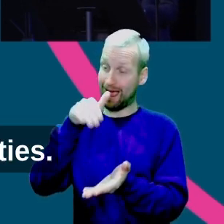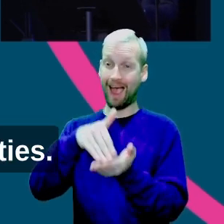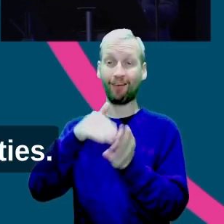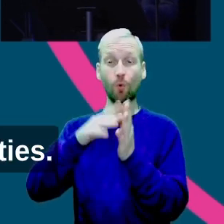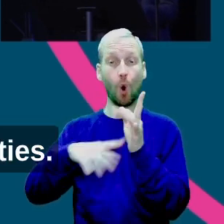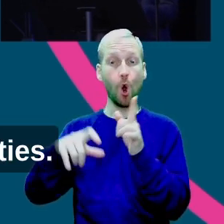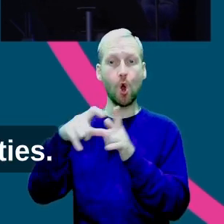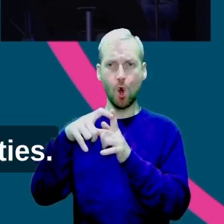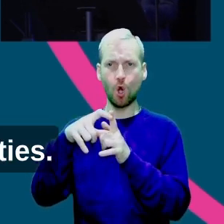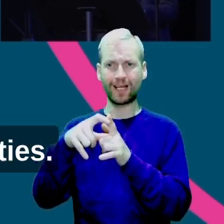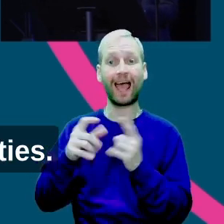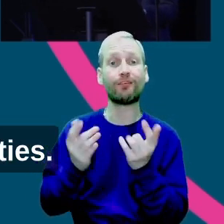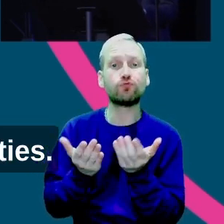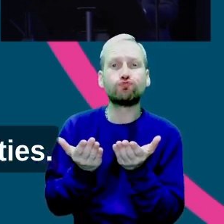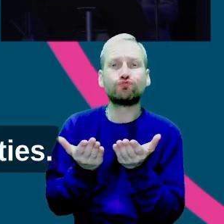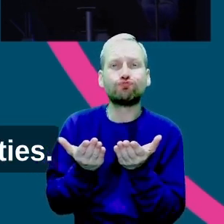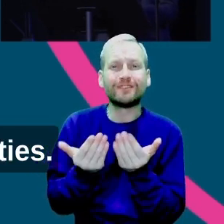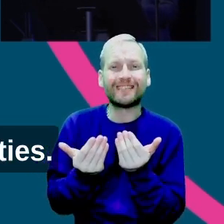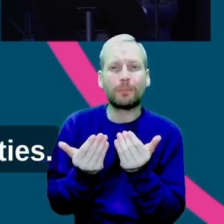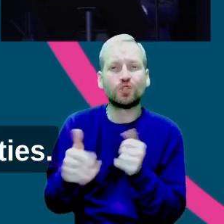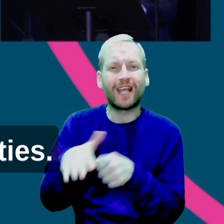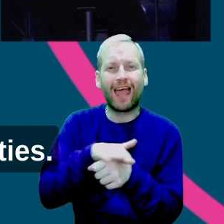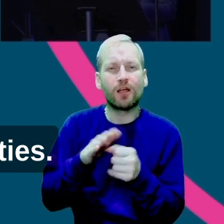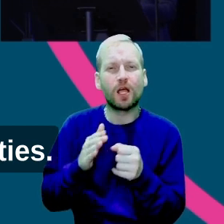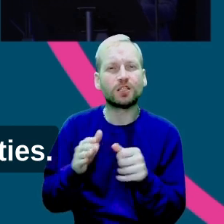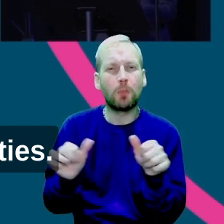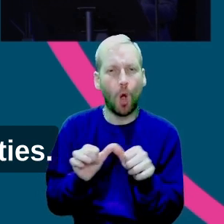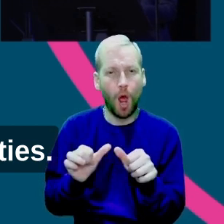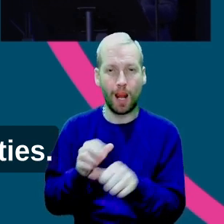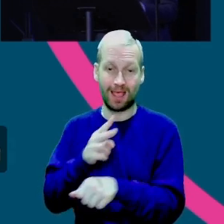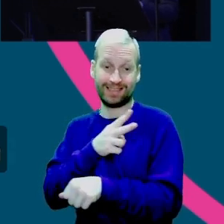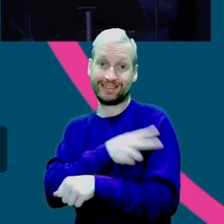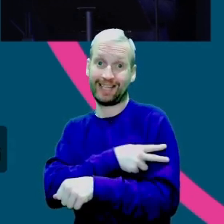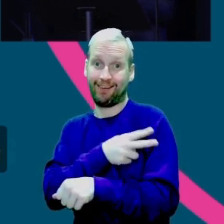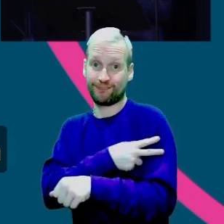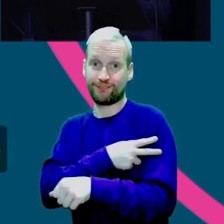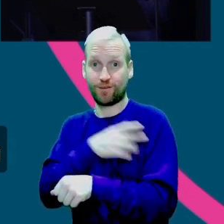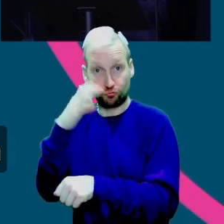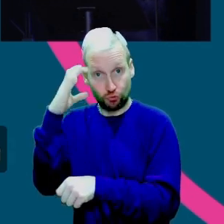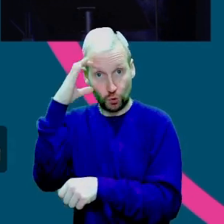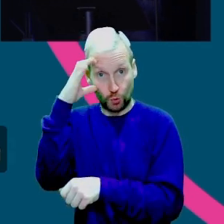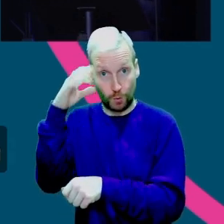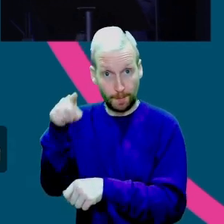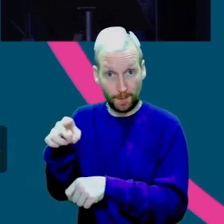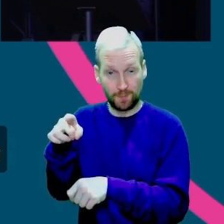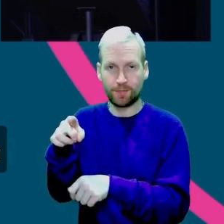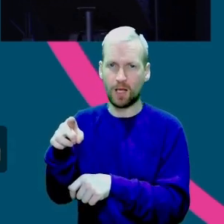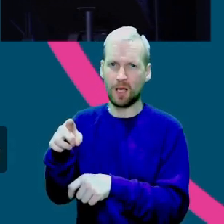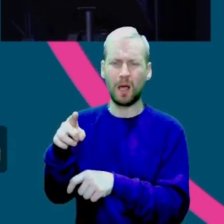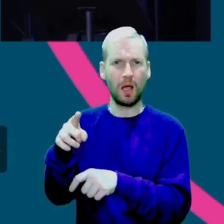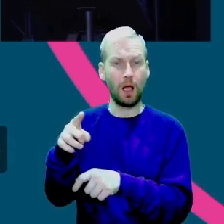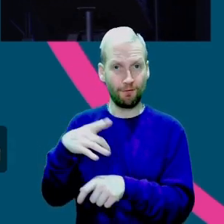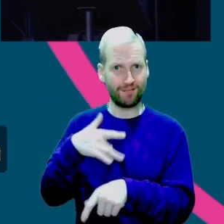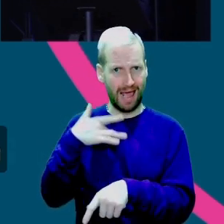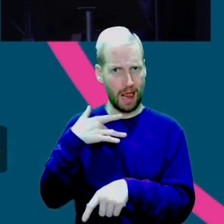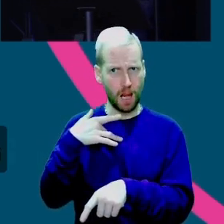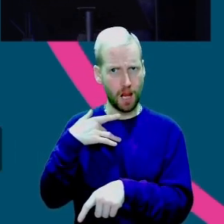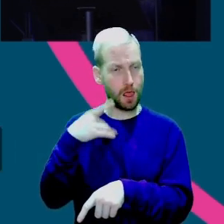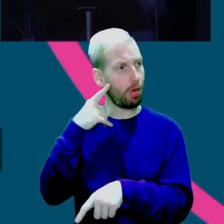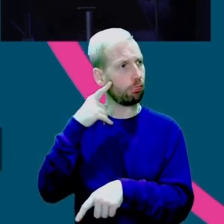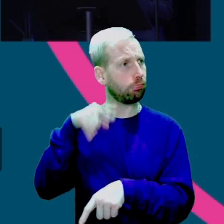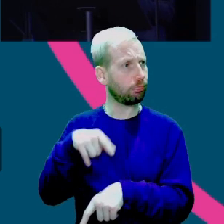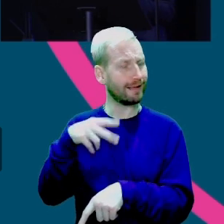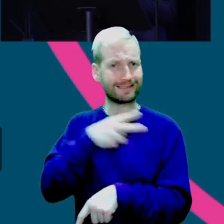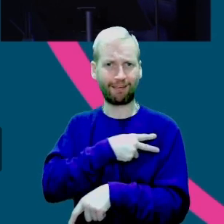there's a small reception area, and there's some staff facilities. We've taken staff wellbeing very seriously with